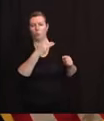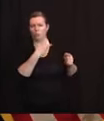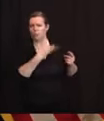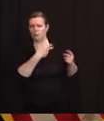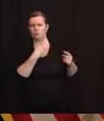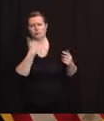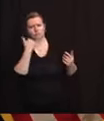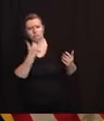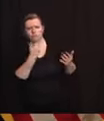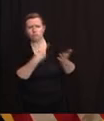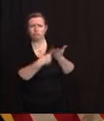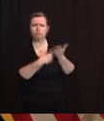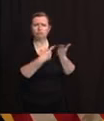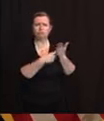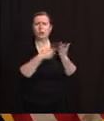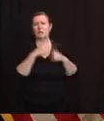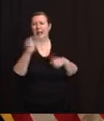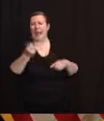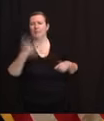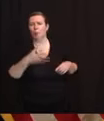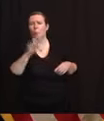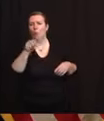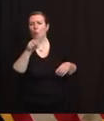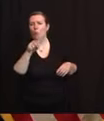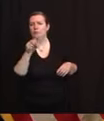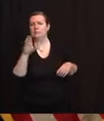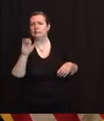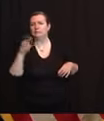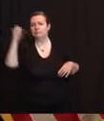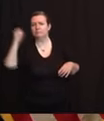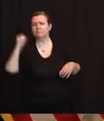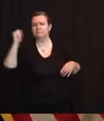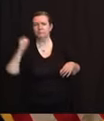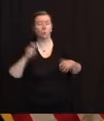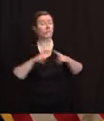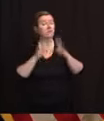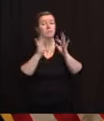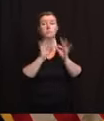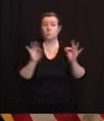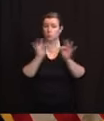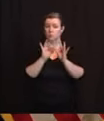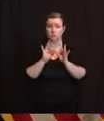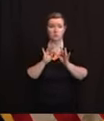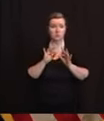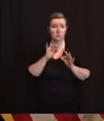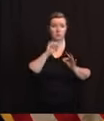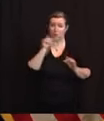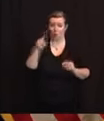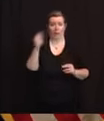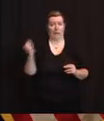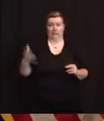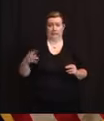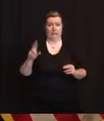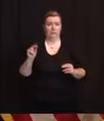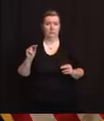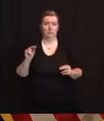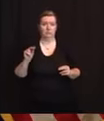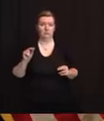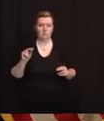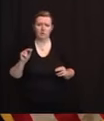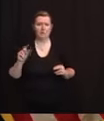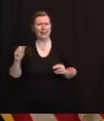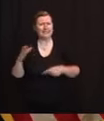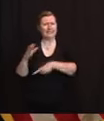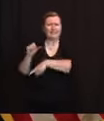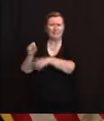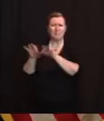time that I was on the air with him, and it's of overwhelming importance, not just in Atlantic City, but certainly in Atlantic City, but it is an